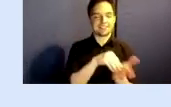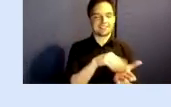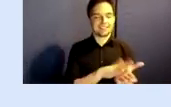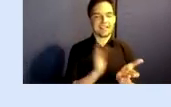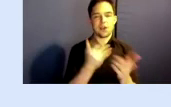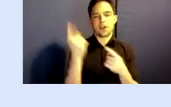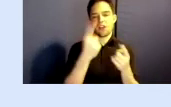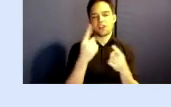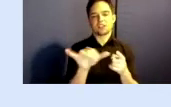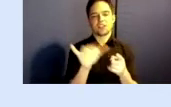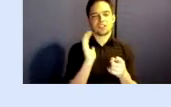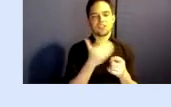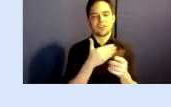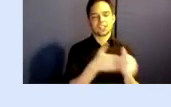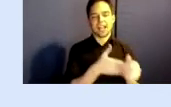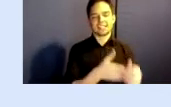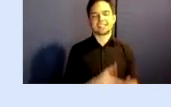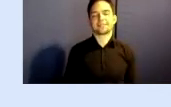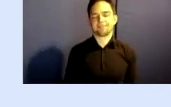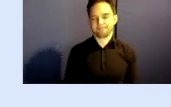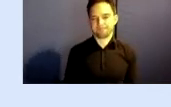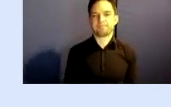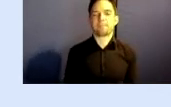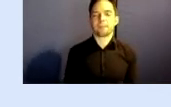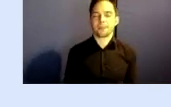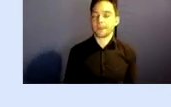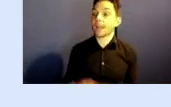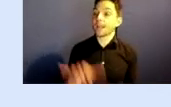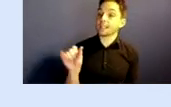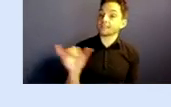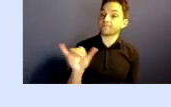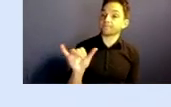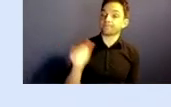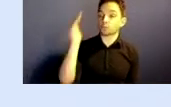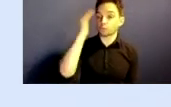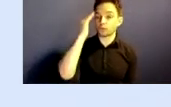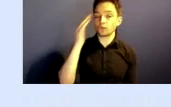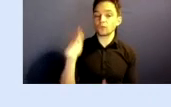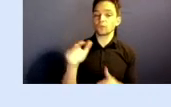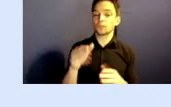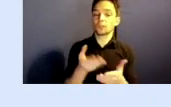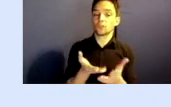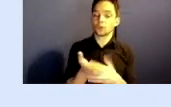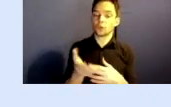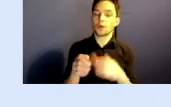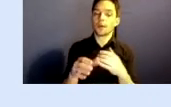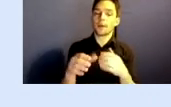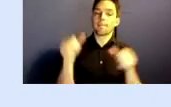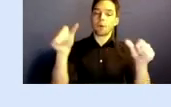and also in our guidance. Yes, and awareness raising through posters, radios,